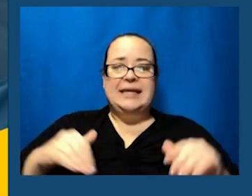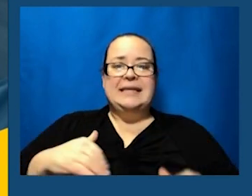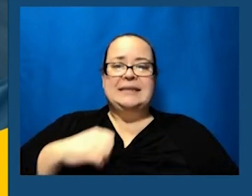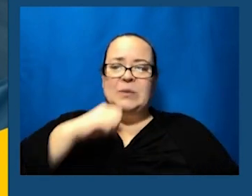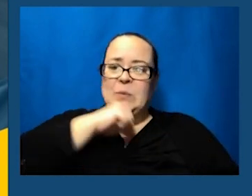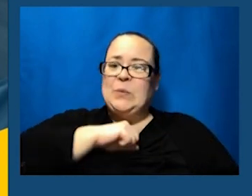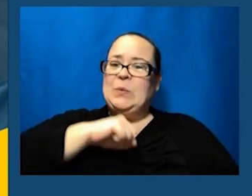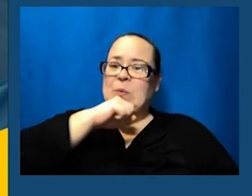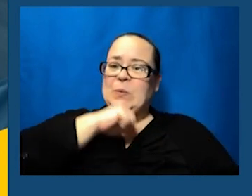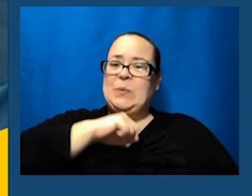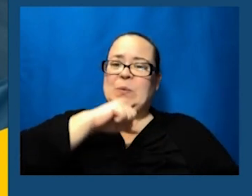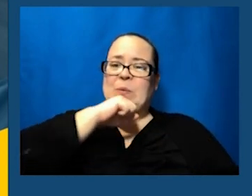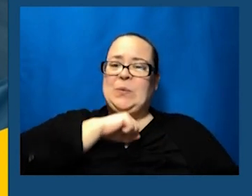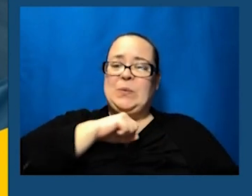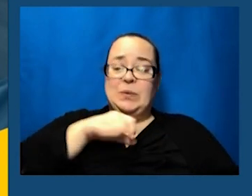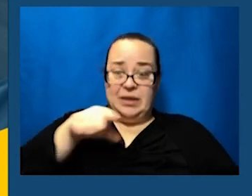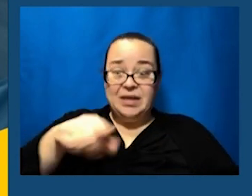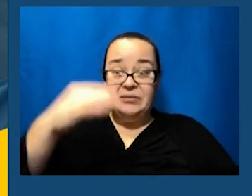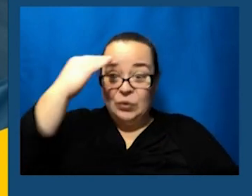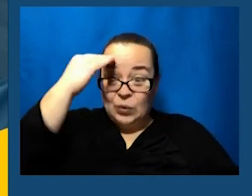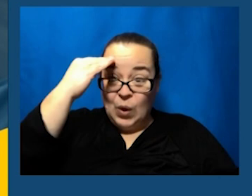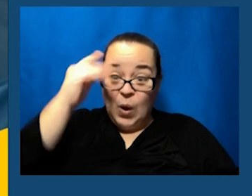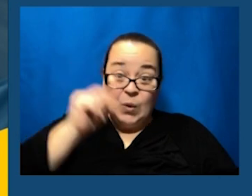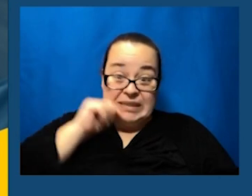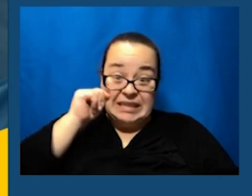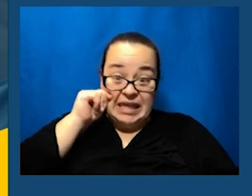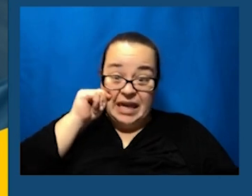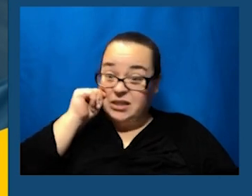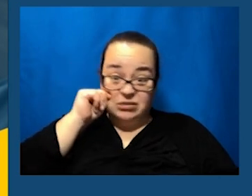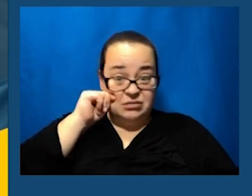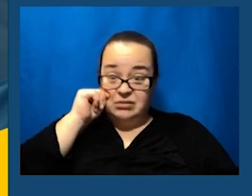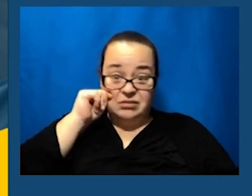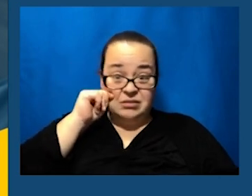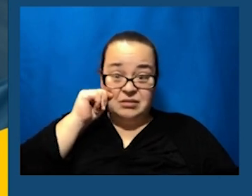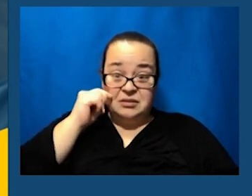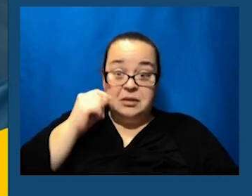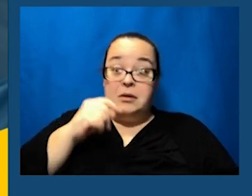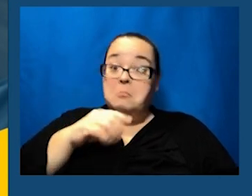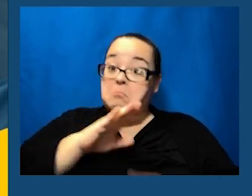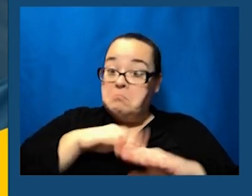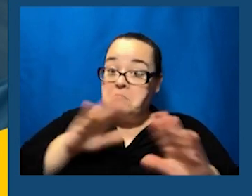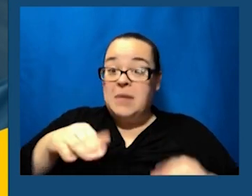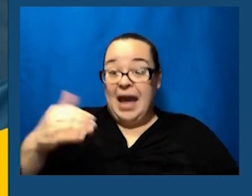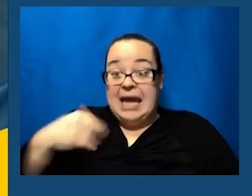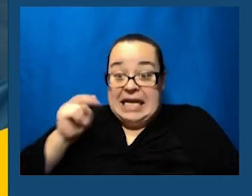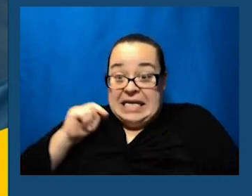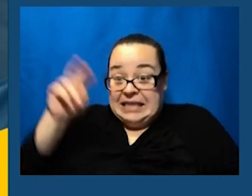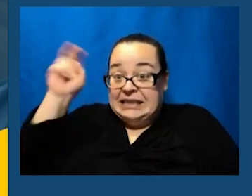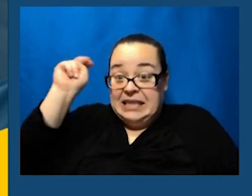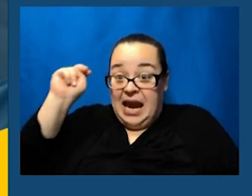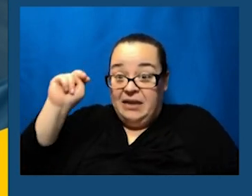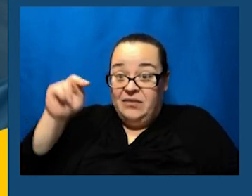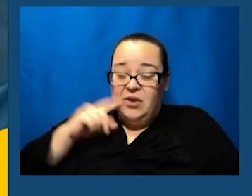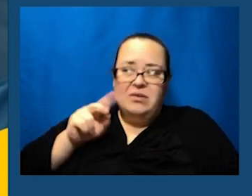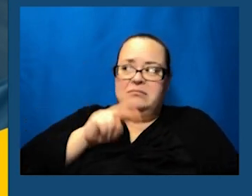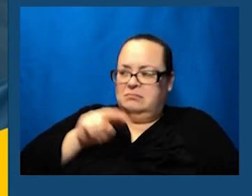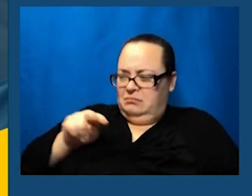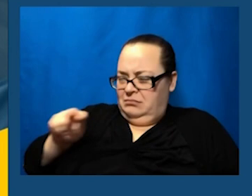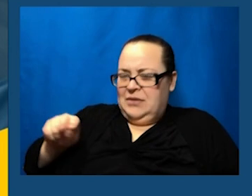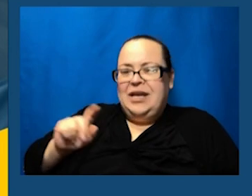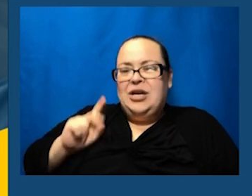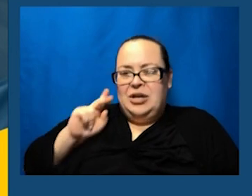or maybe you have a niece or nephew, don't have one of your own, you'll see it in them. And it's the confluence